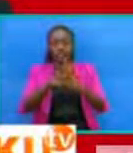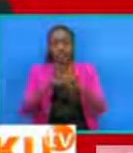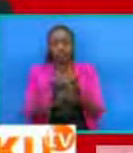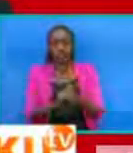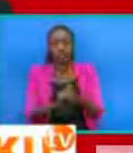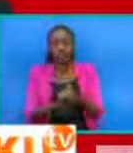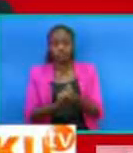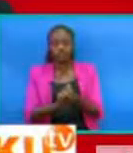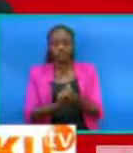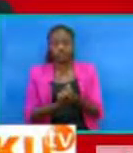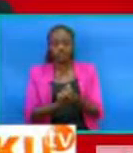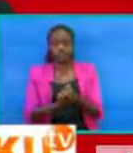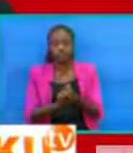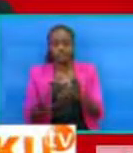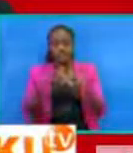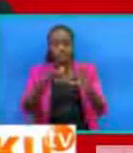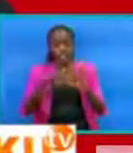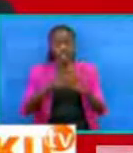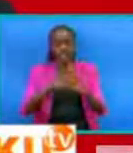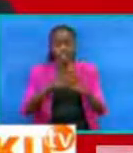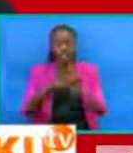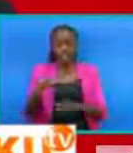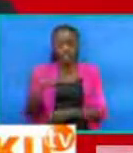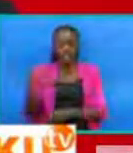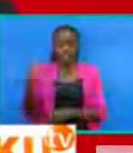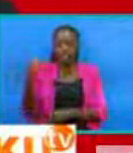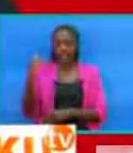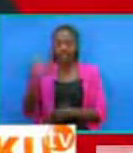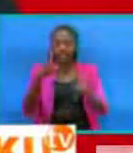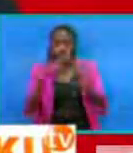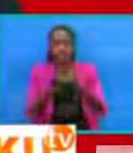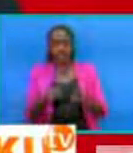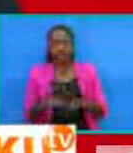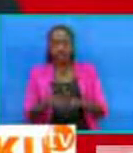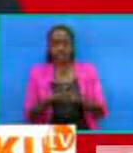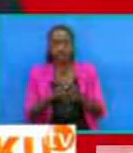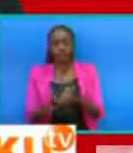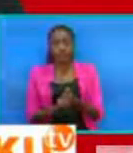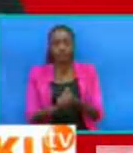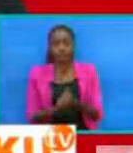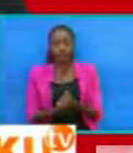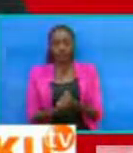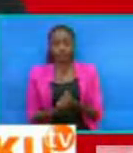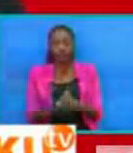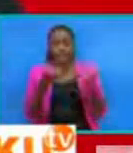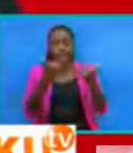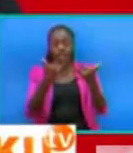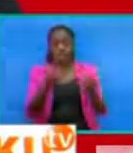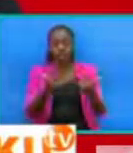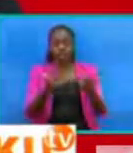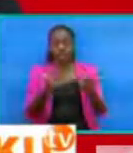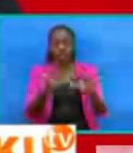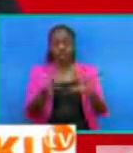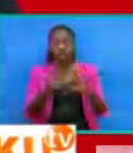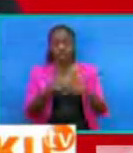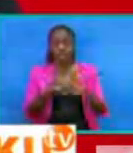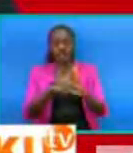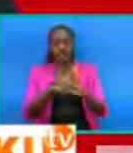I said, in terms of gender, and also is currently in